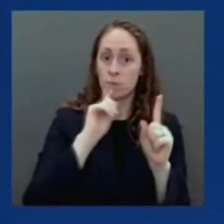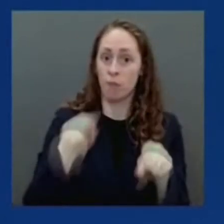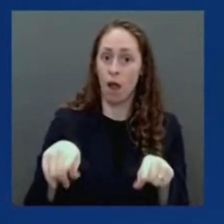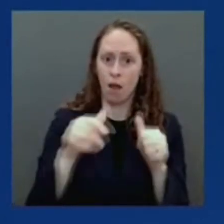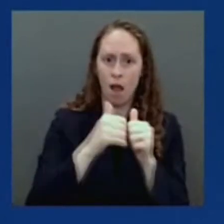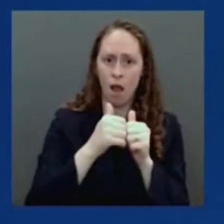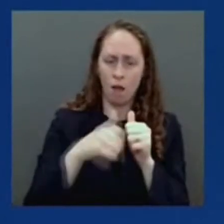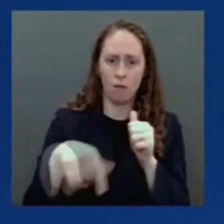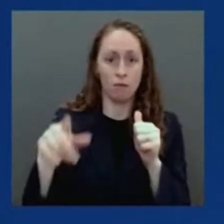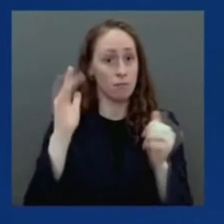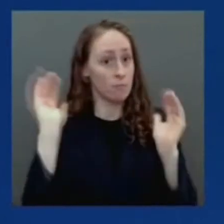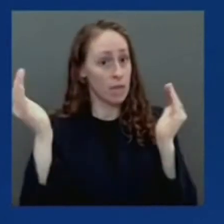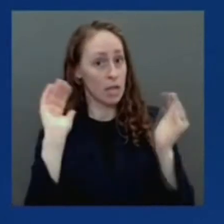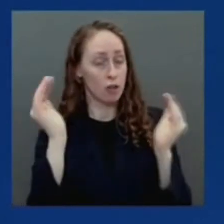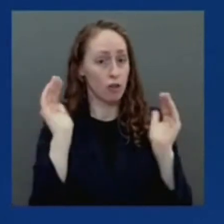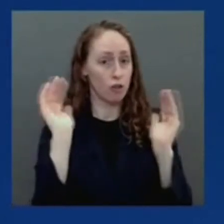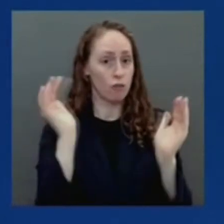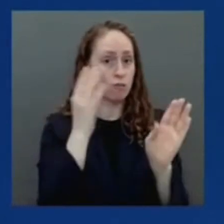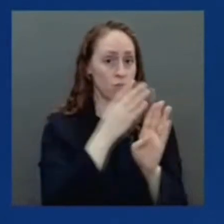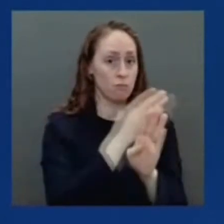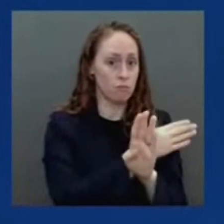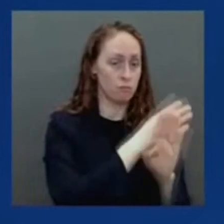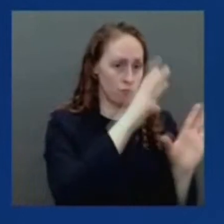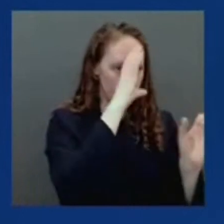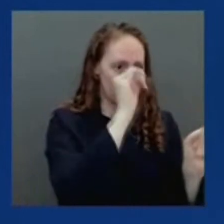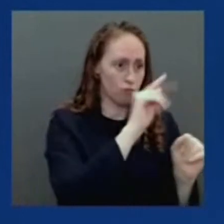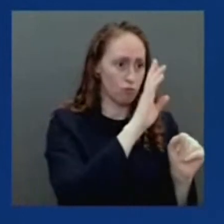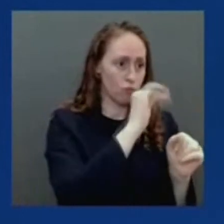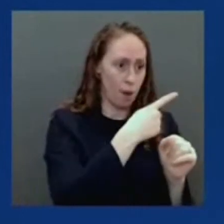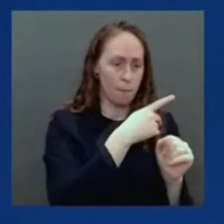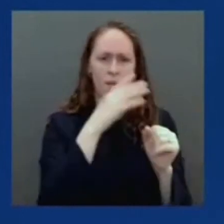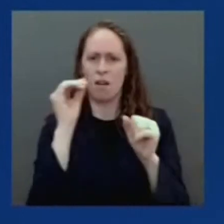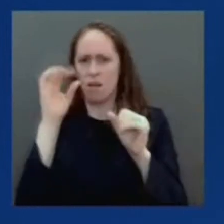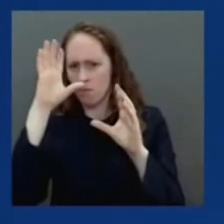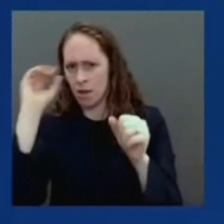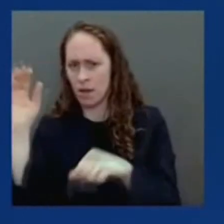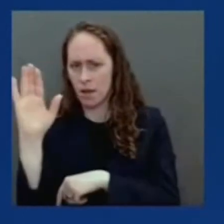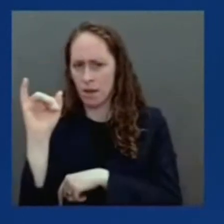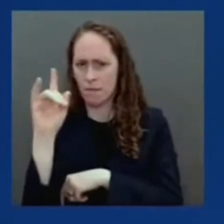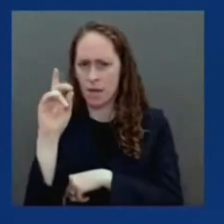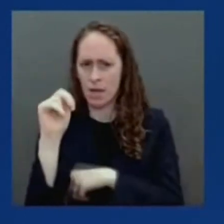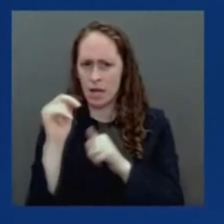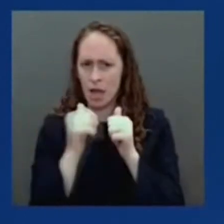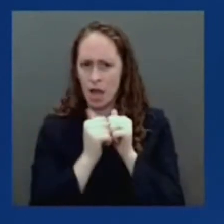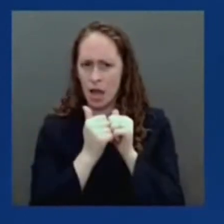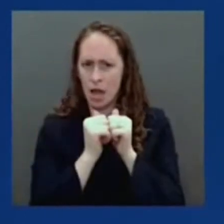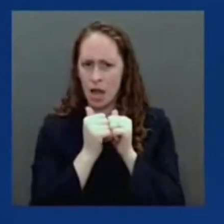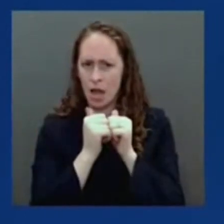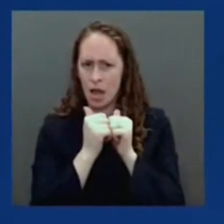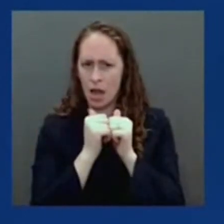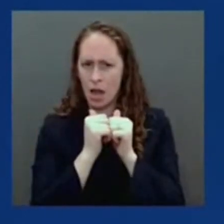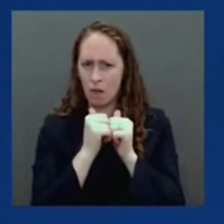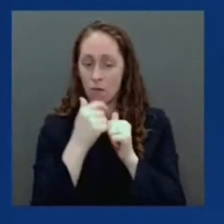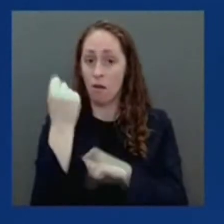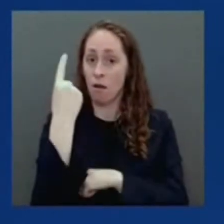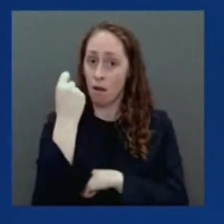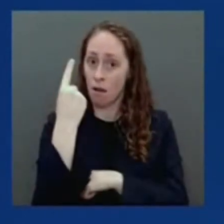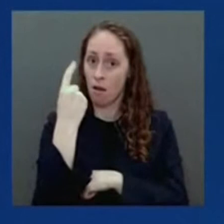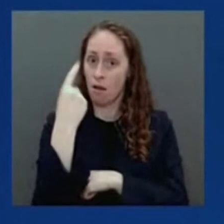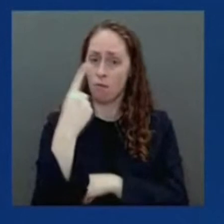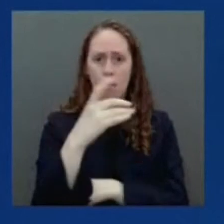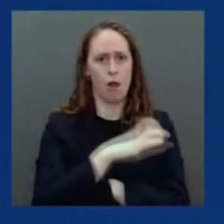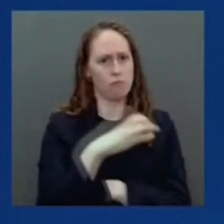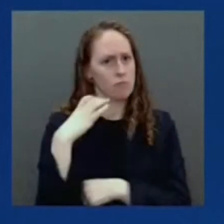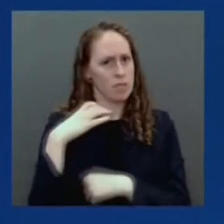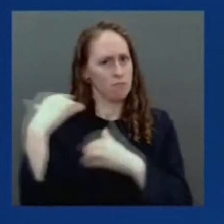Congress, not by the White House. And I'm wondering to Jeff, is this something that the president supports? And for